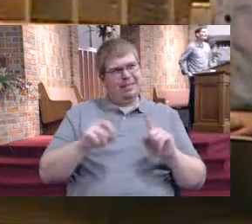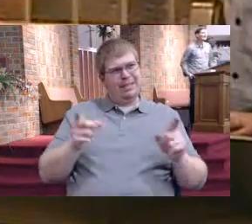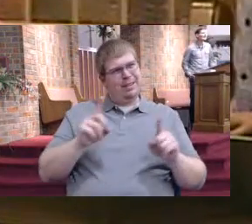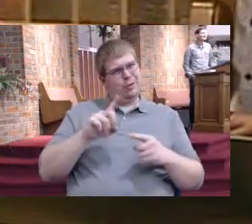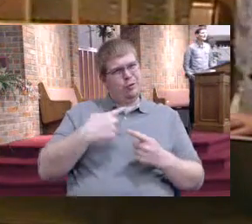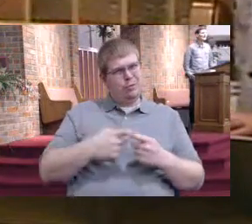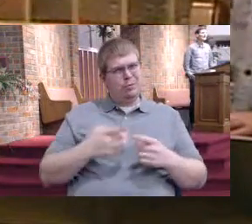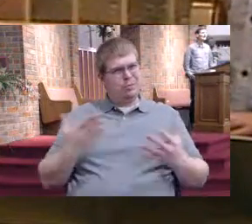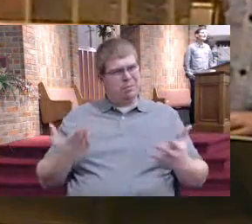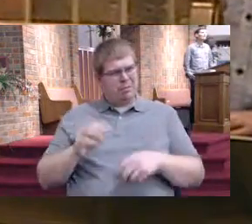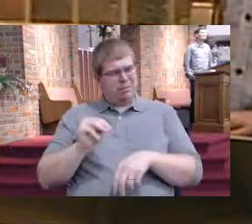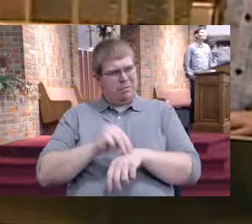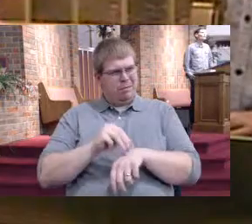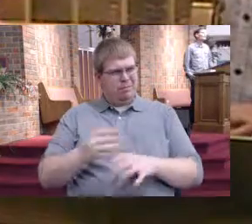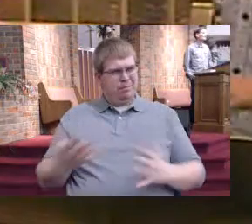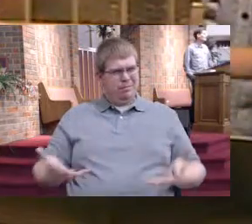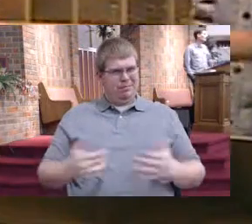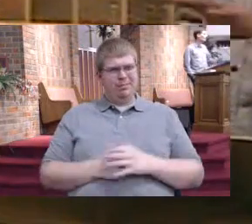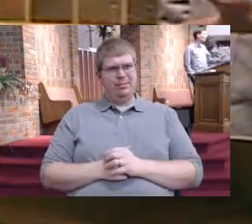little bit.